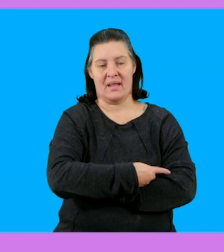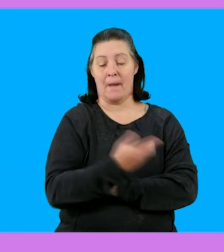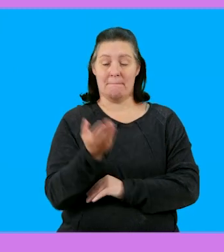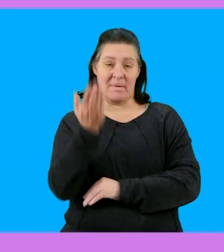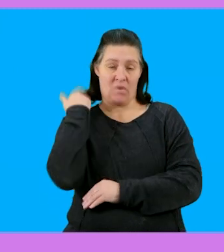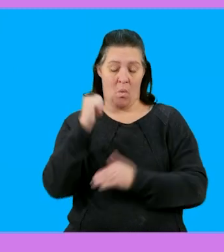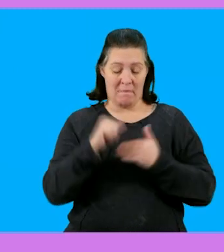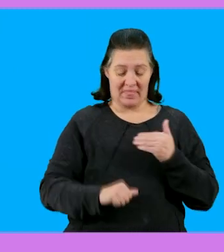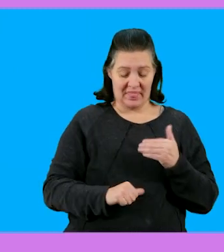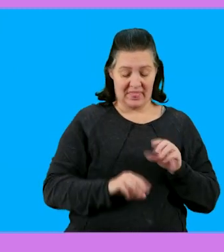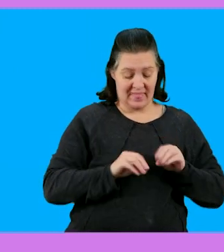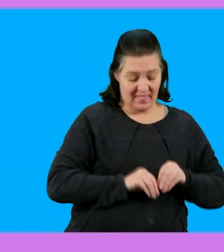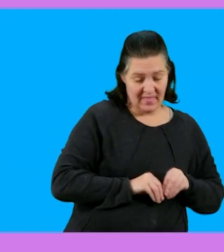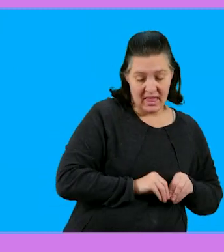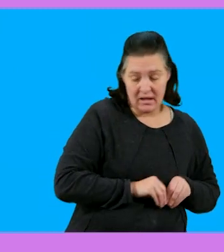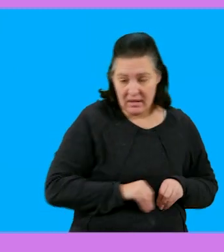of the previous month,